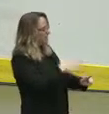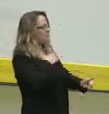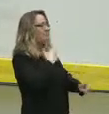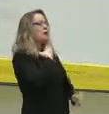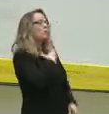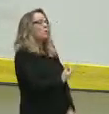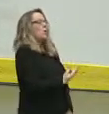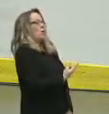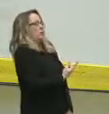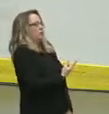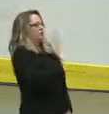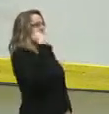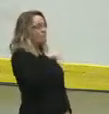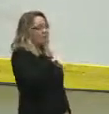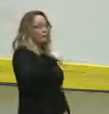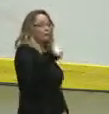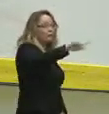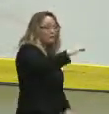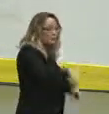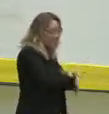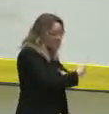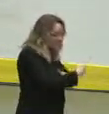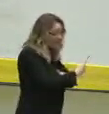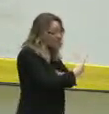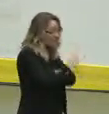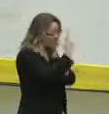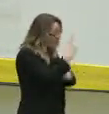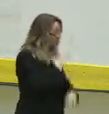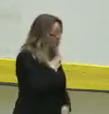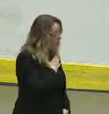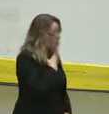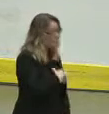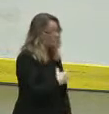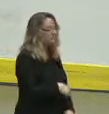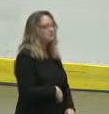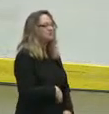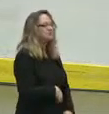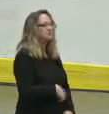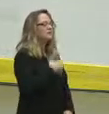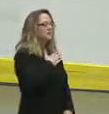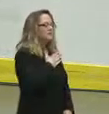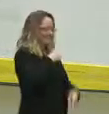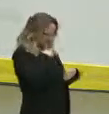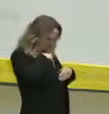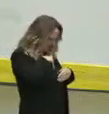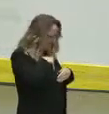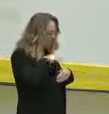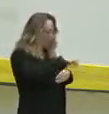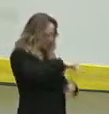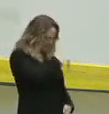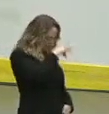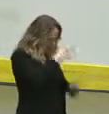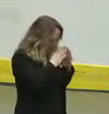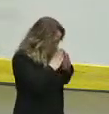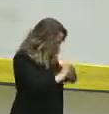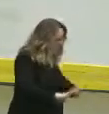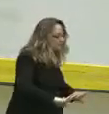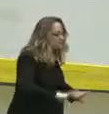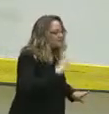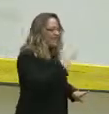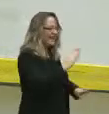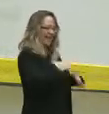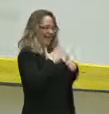graduating students and my wish for you today is this: may you find peace within yourself, and may happiness and good